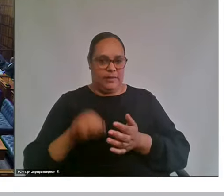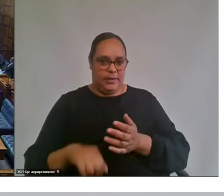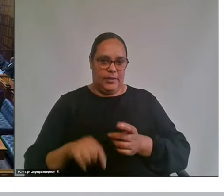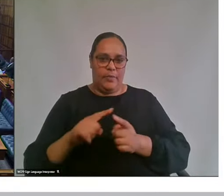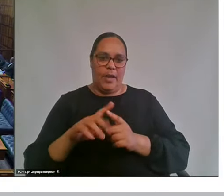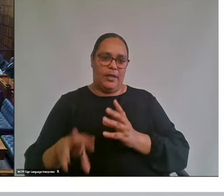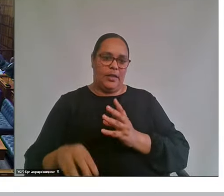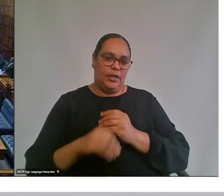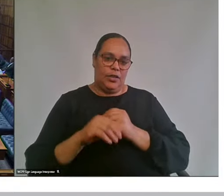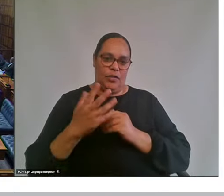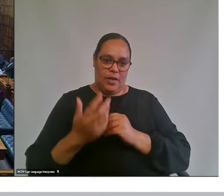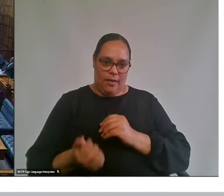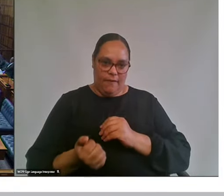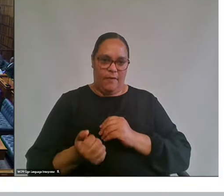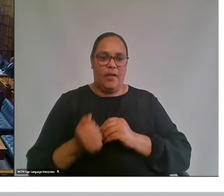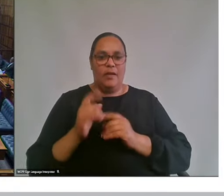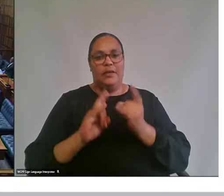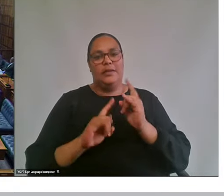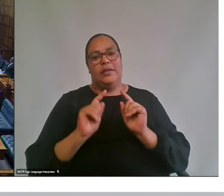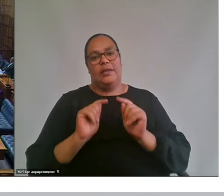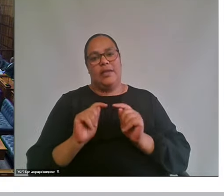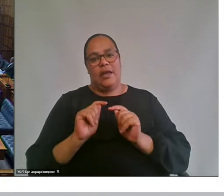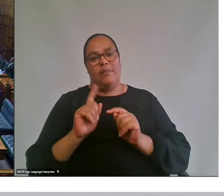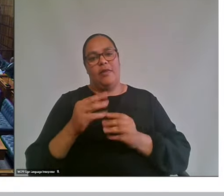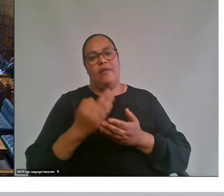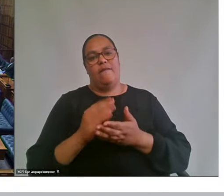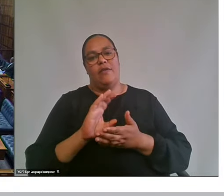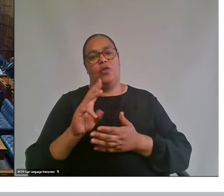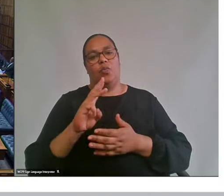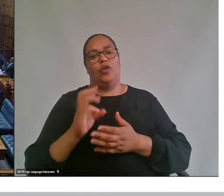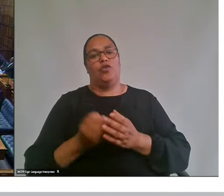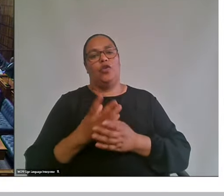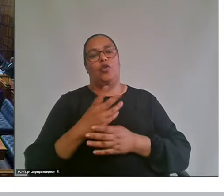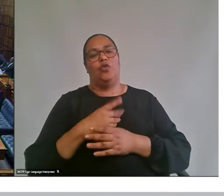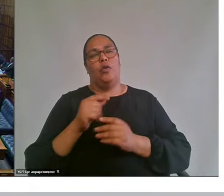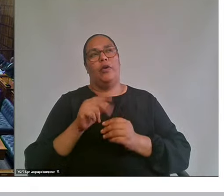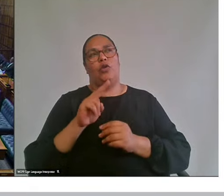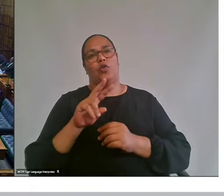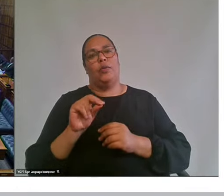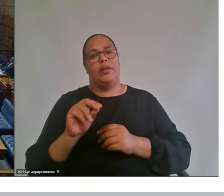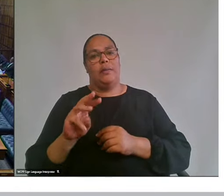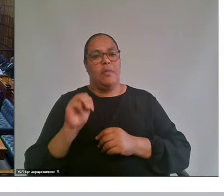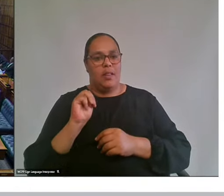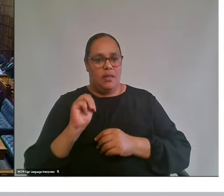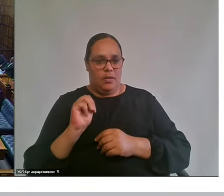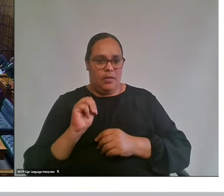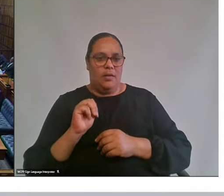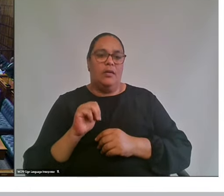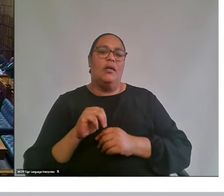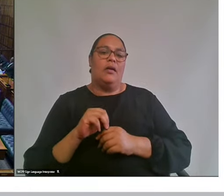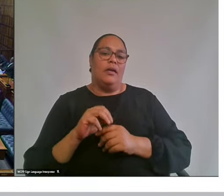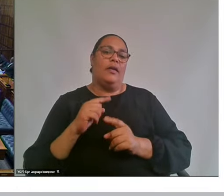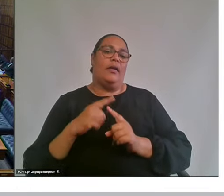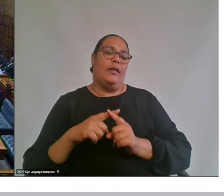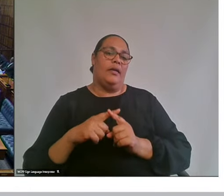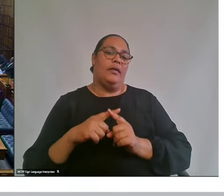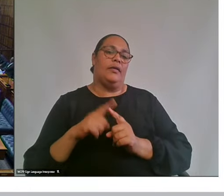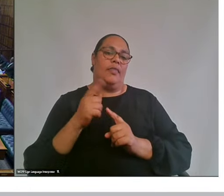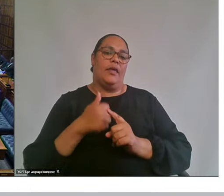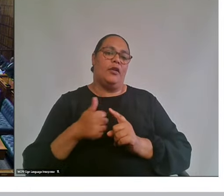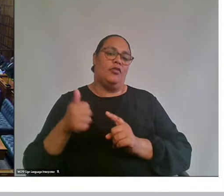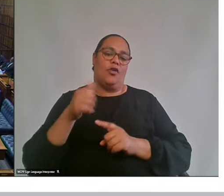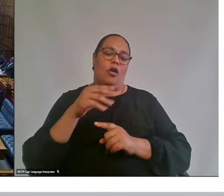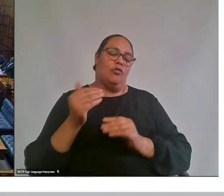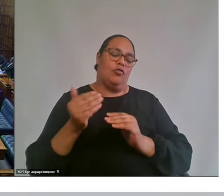addition to that uh the City of Cape Town funds wascow to the tune of about 20 million um and and that tops the